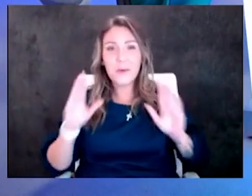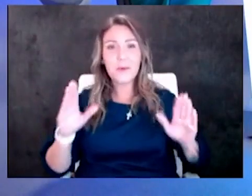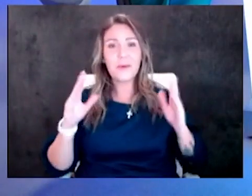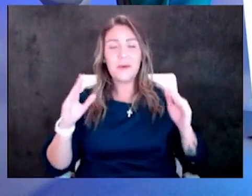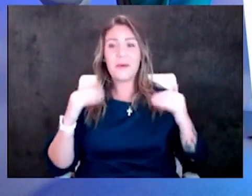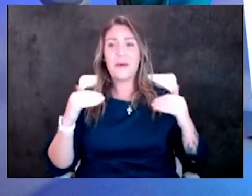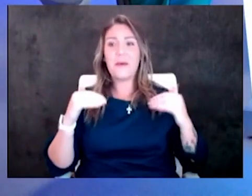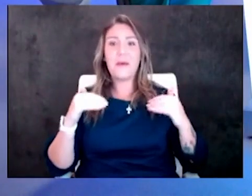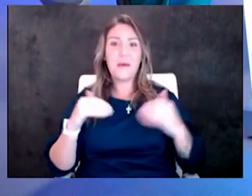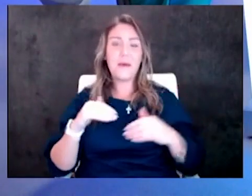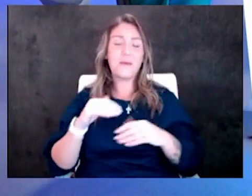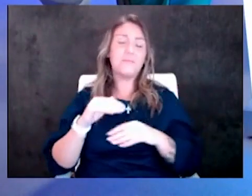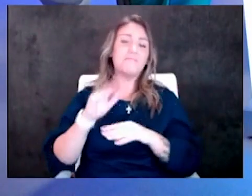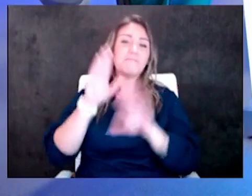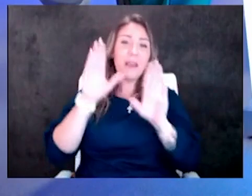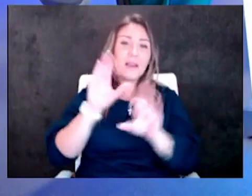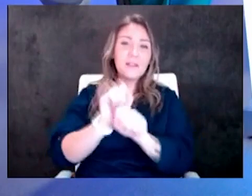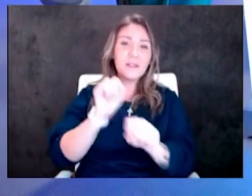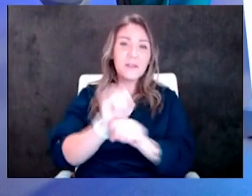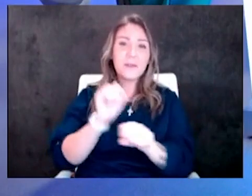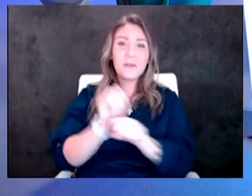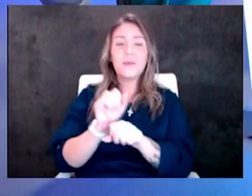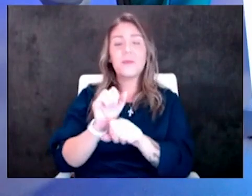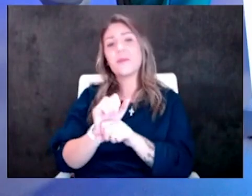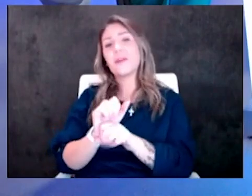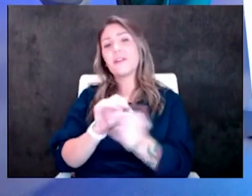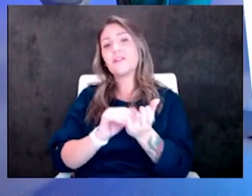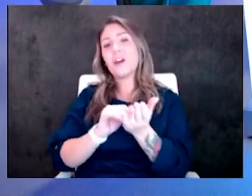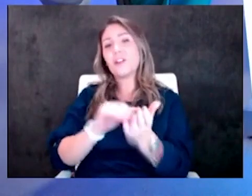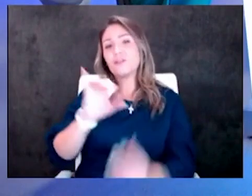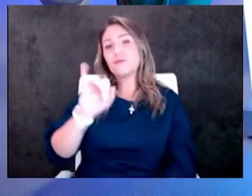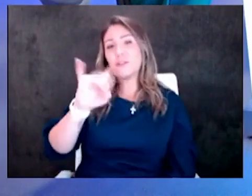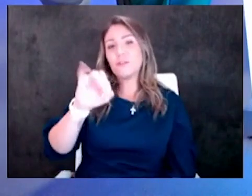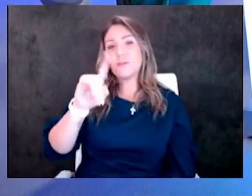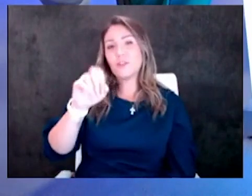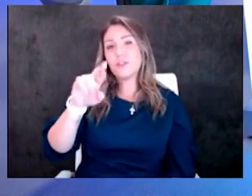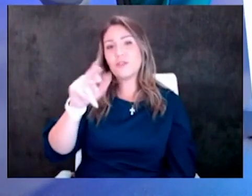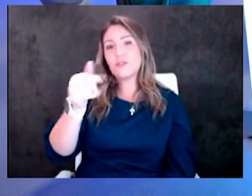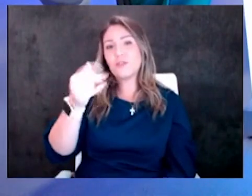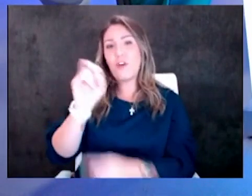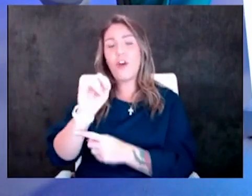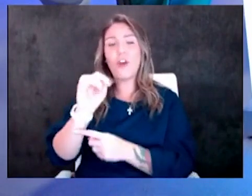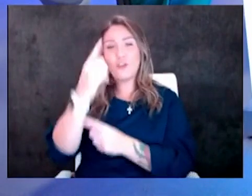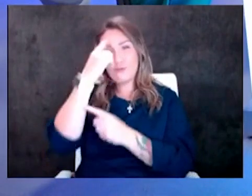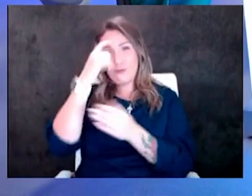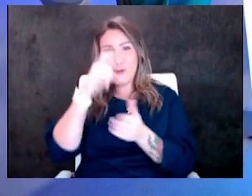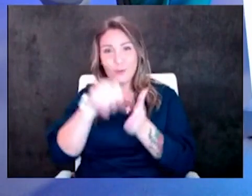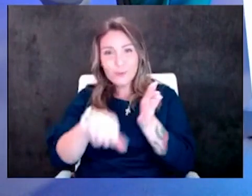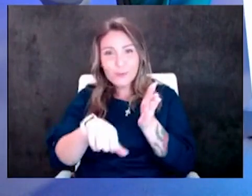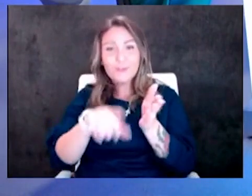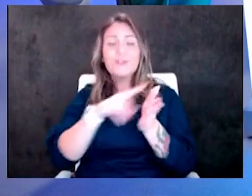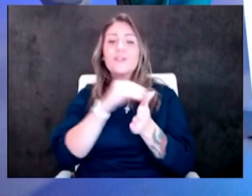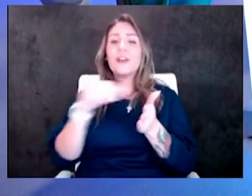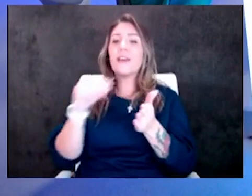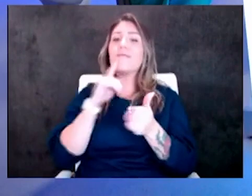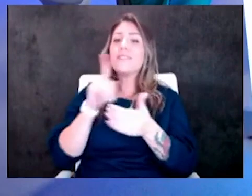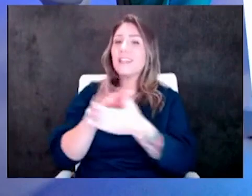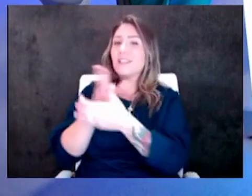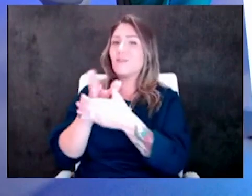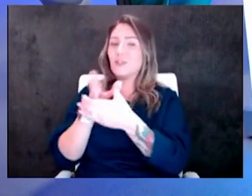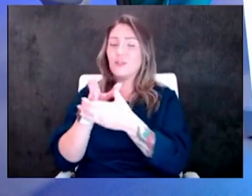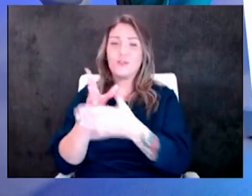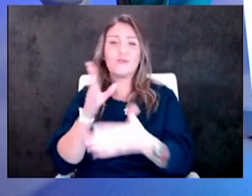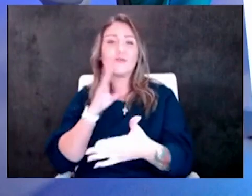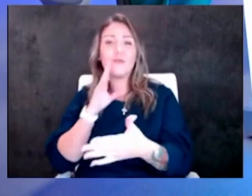Koji Ebersol, the Director of Endovascular Neurosurgery, is here at the Health System. Dr. Alan Rees, our head of the Interventional Radiology program of the